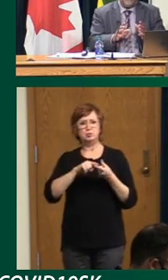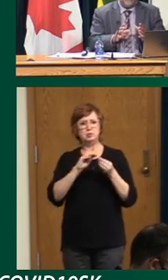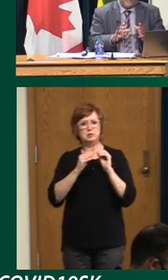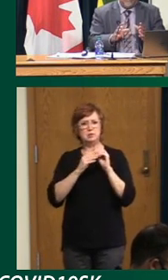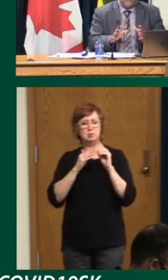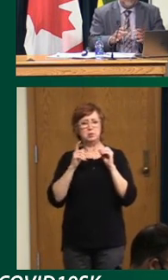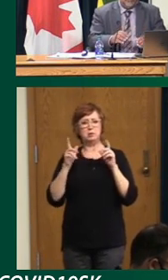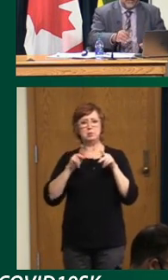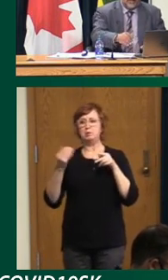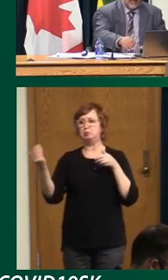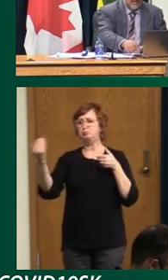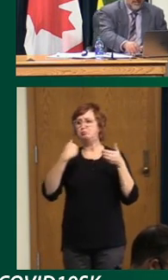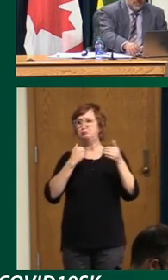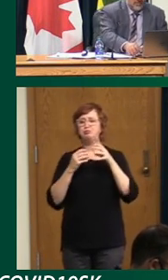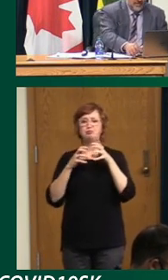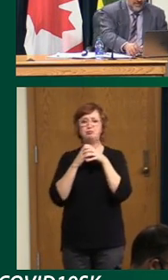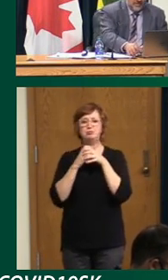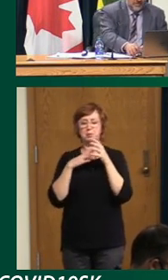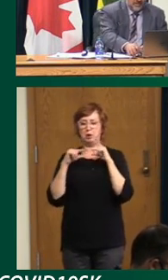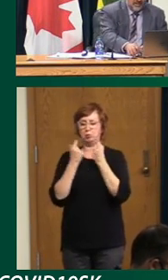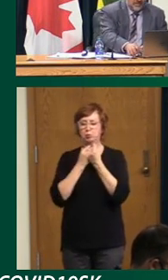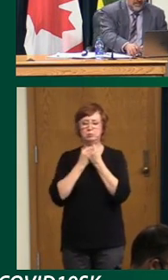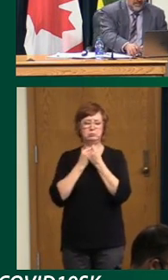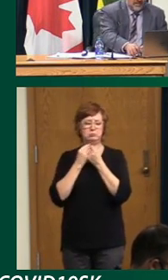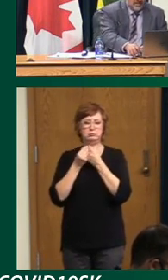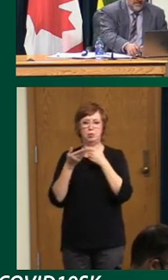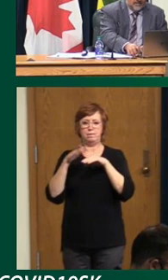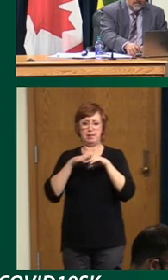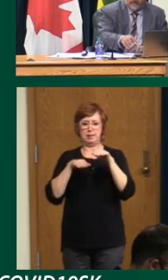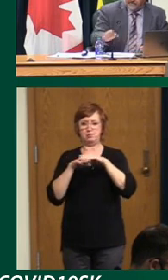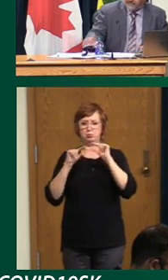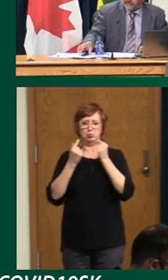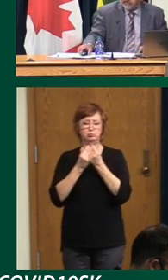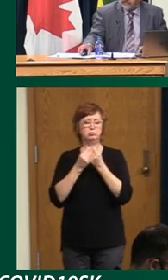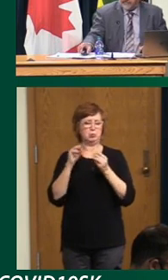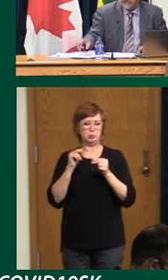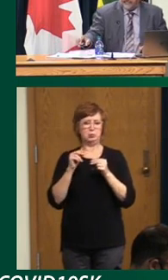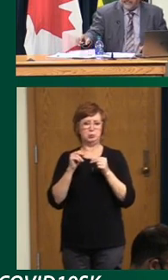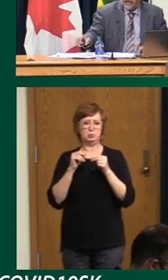these measures help in bringing the reproductive number down.